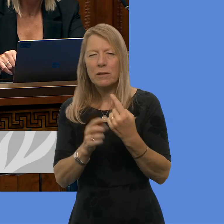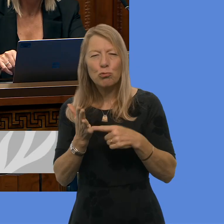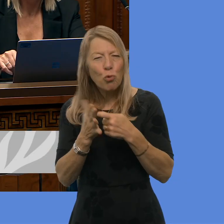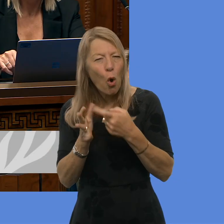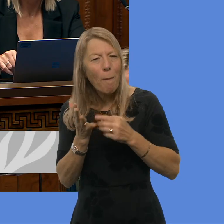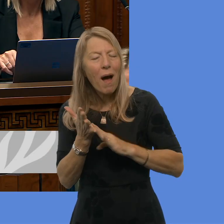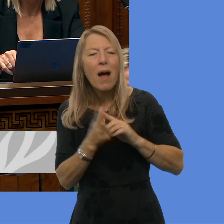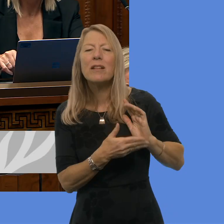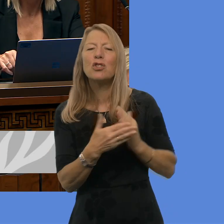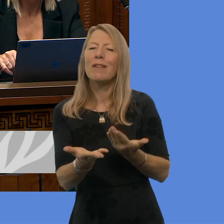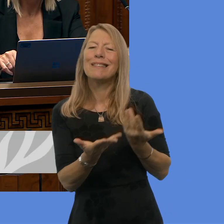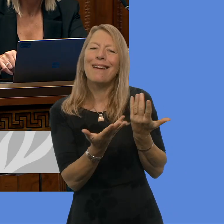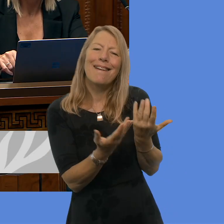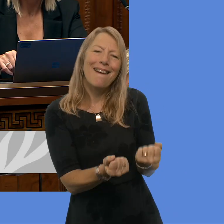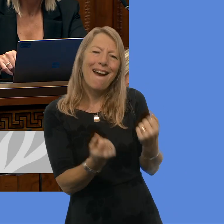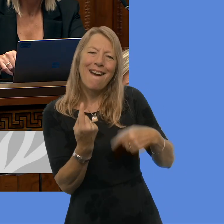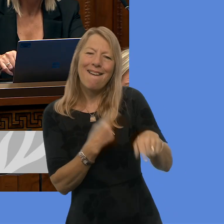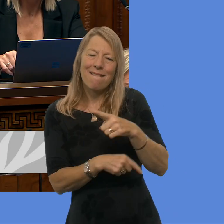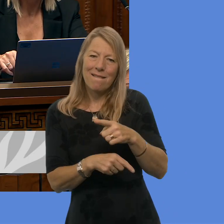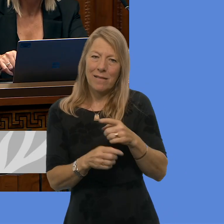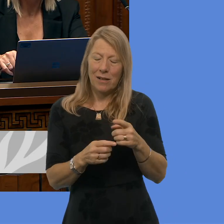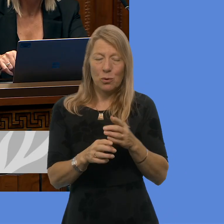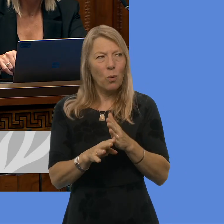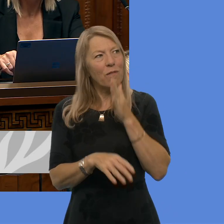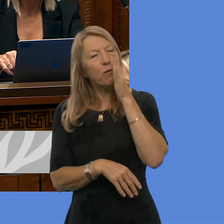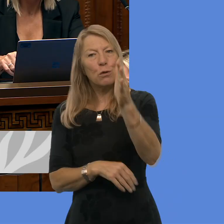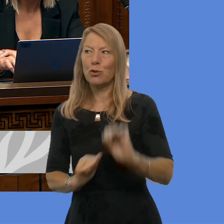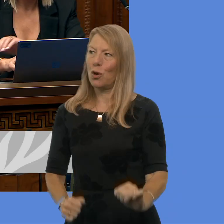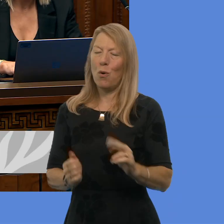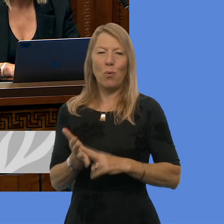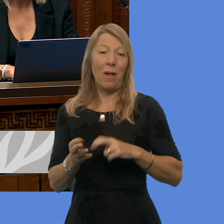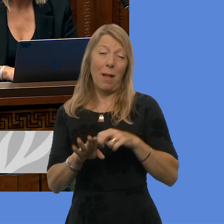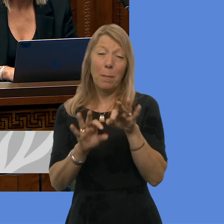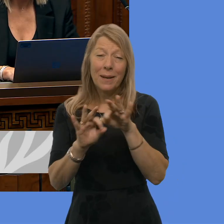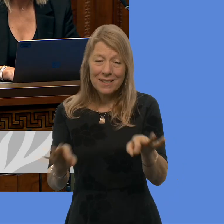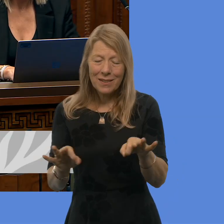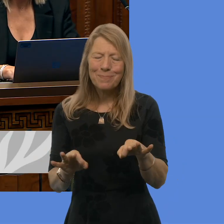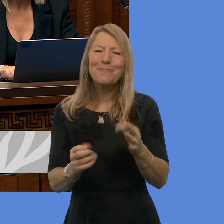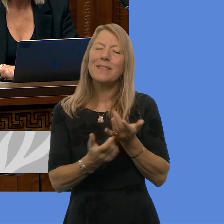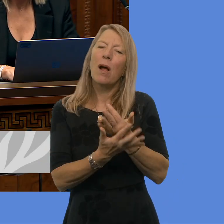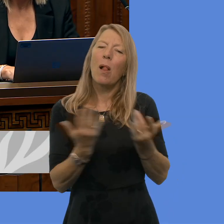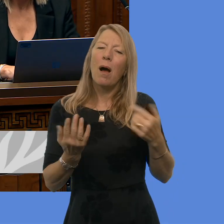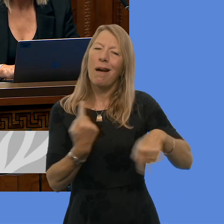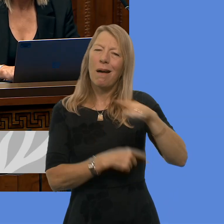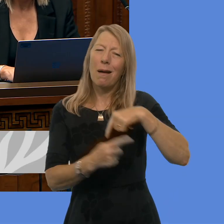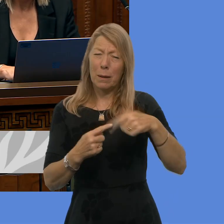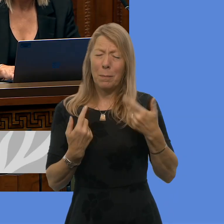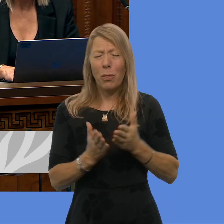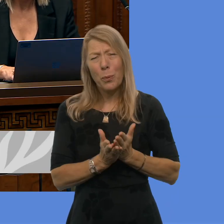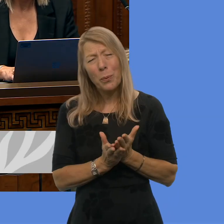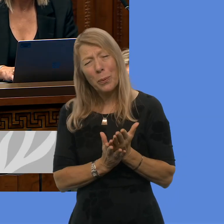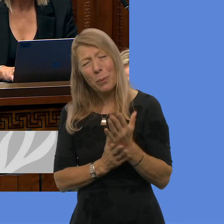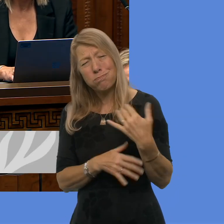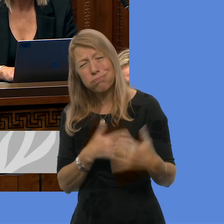shared and peaceful future. And it also sets out the specific issues affecting victims and survivors with a particular focus